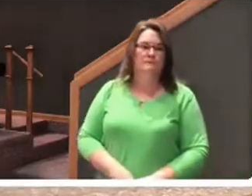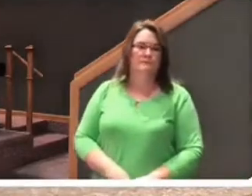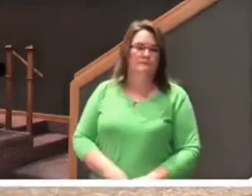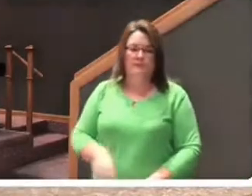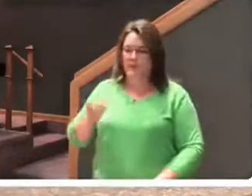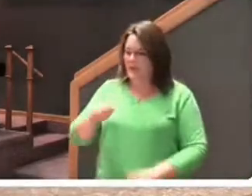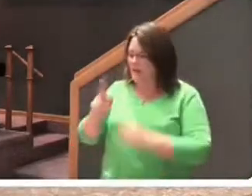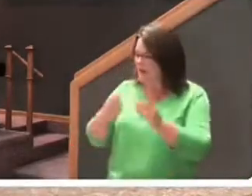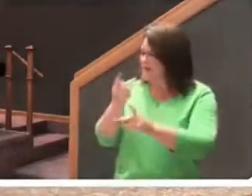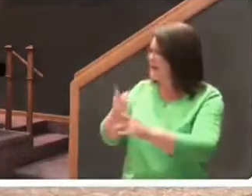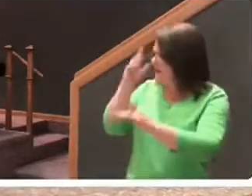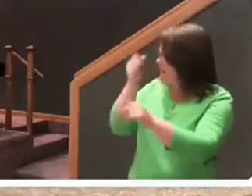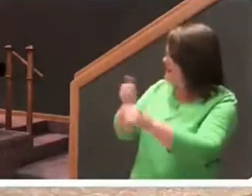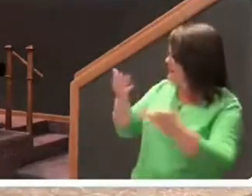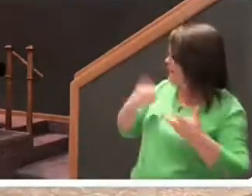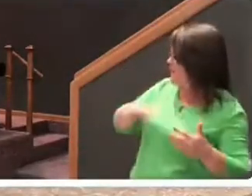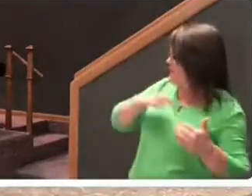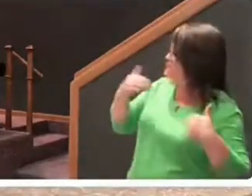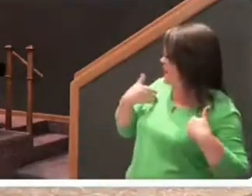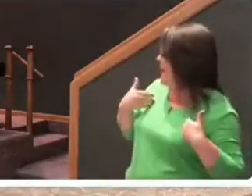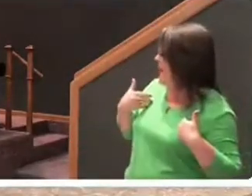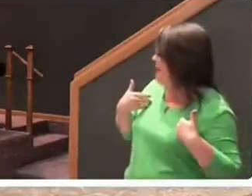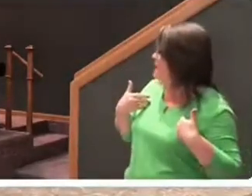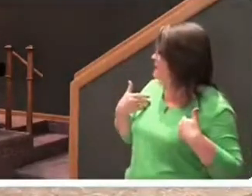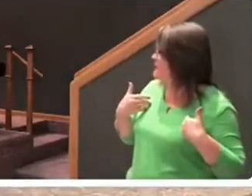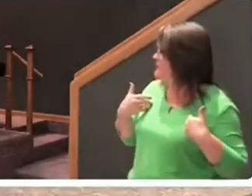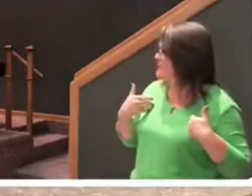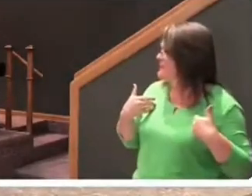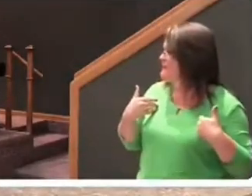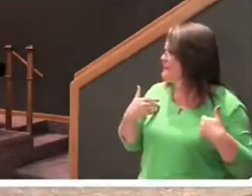That's the kind of faith I want us to have.